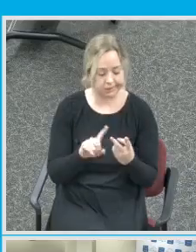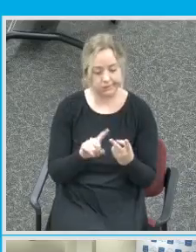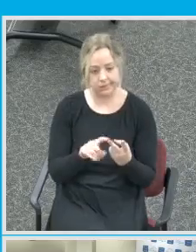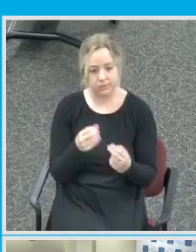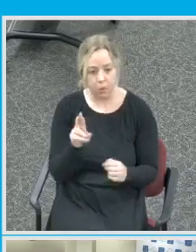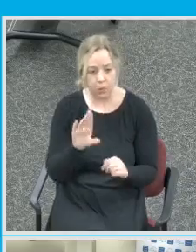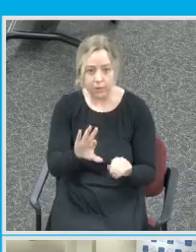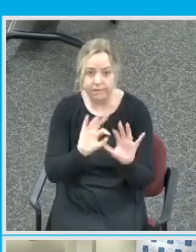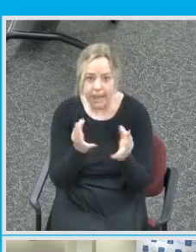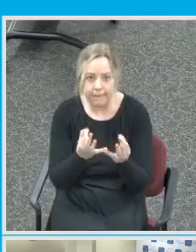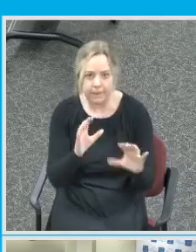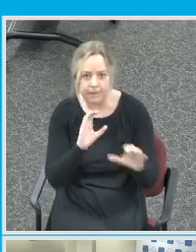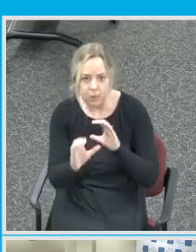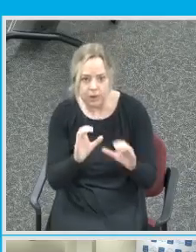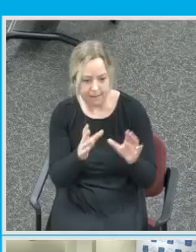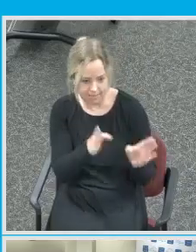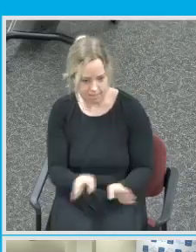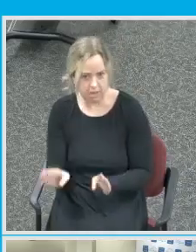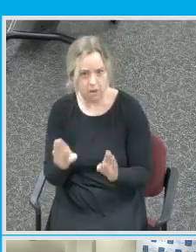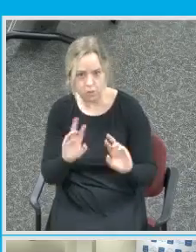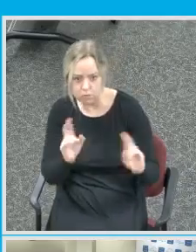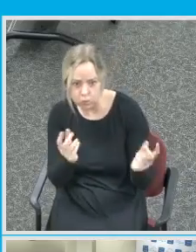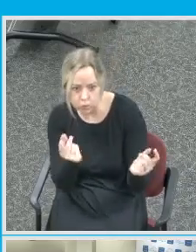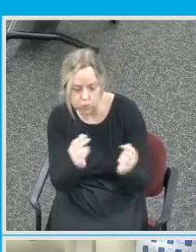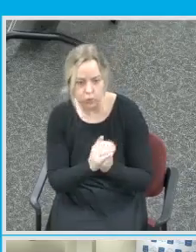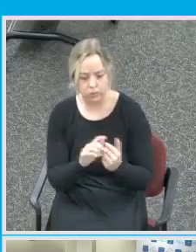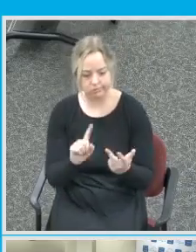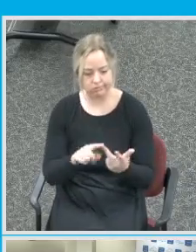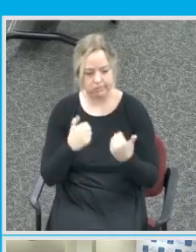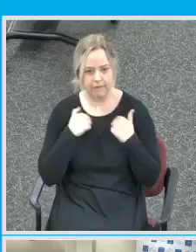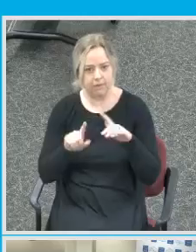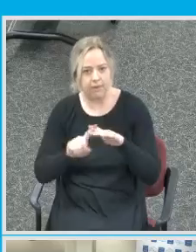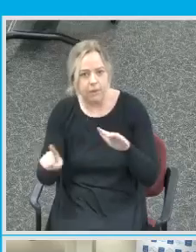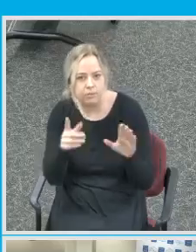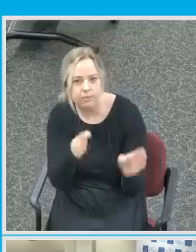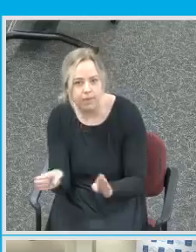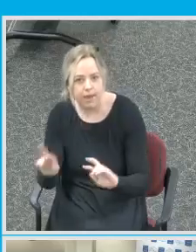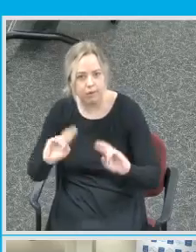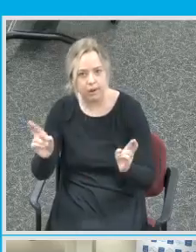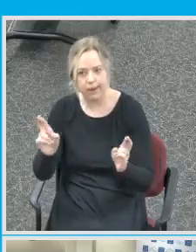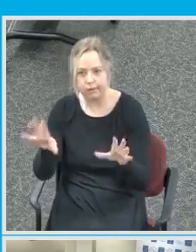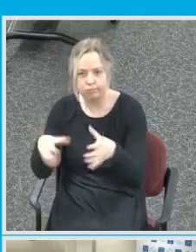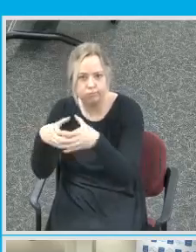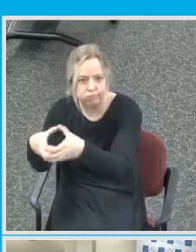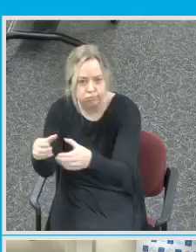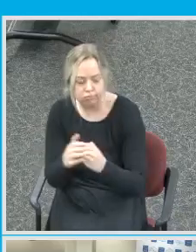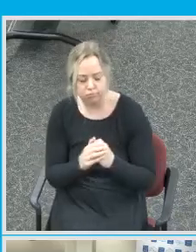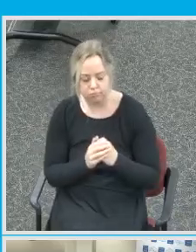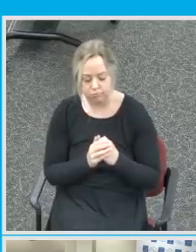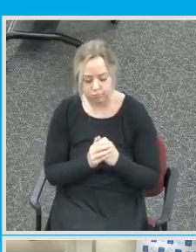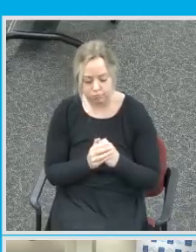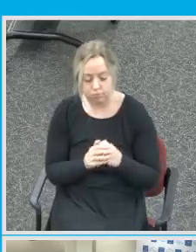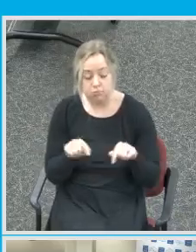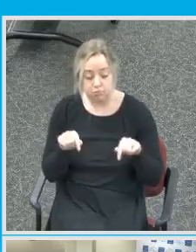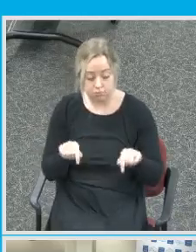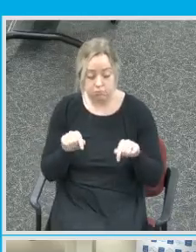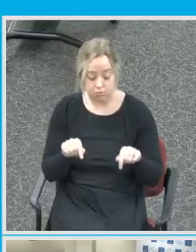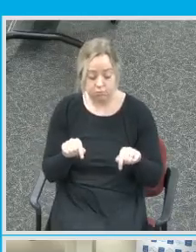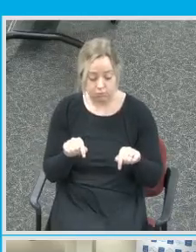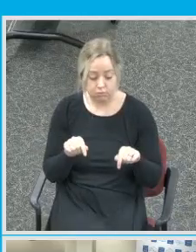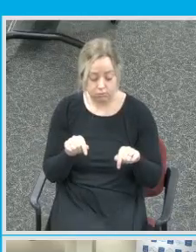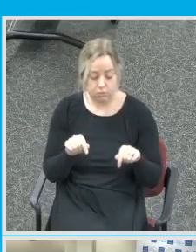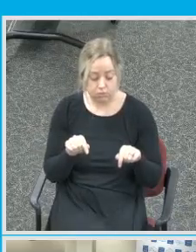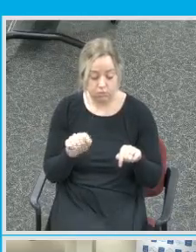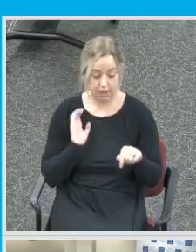loved ones, and developing evacuation plans and meetup points with family. And whereas the EPCPH Emergency Preparedness